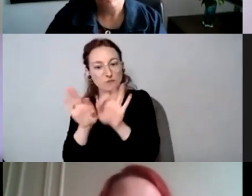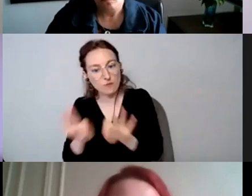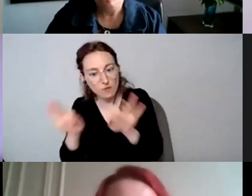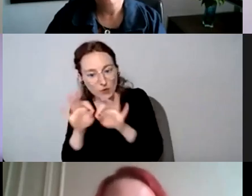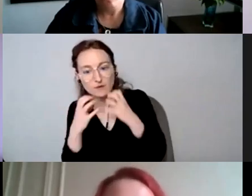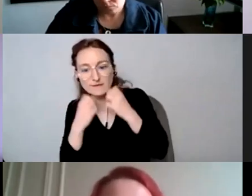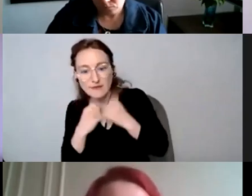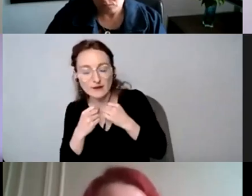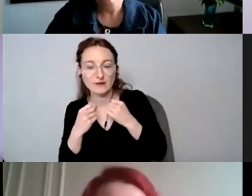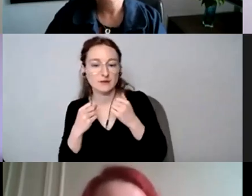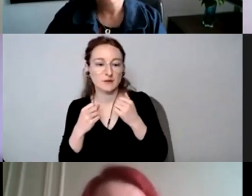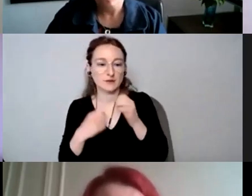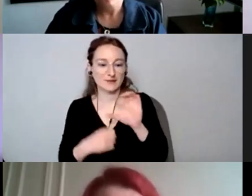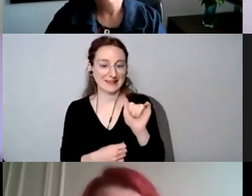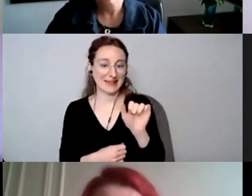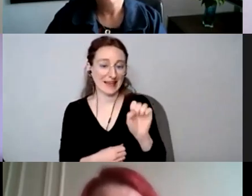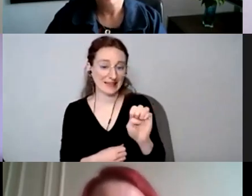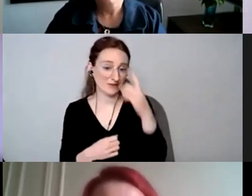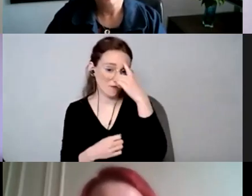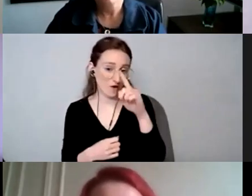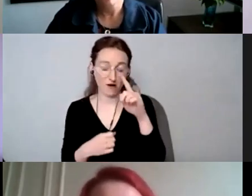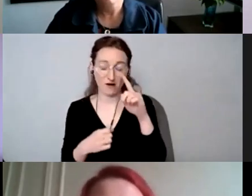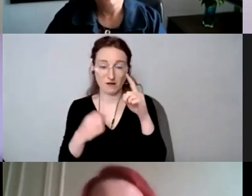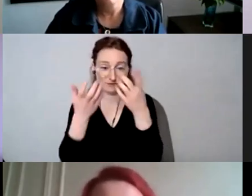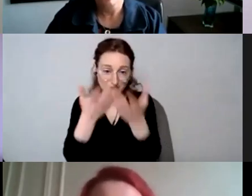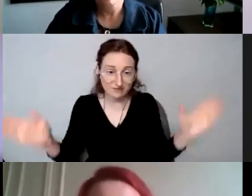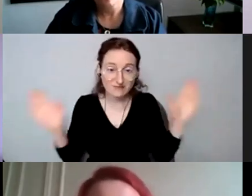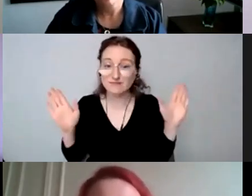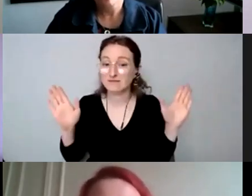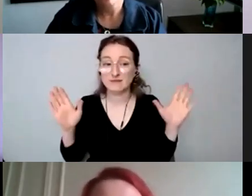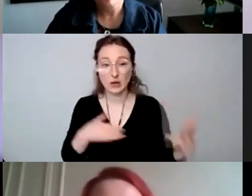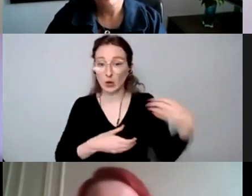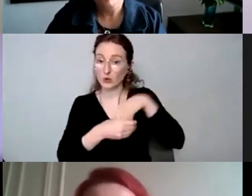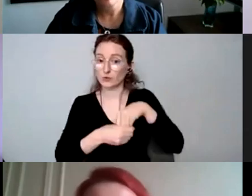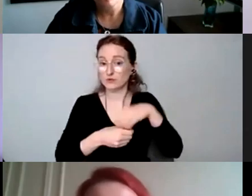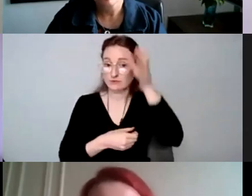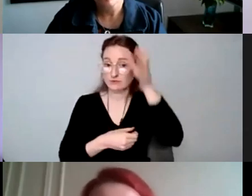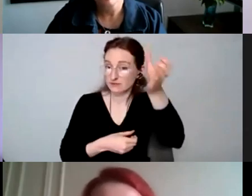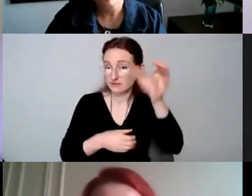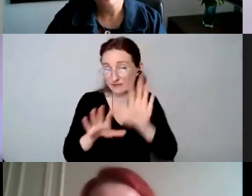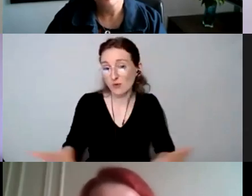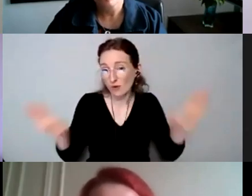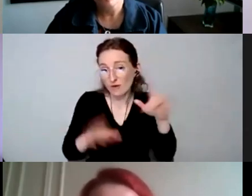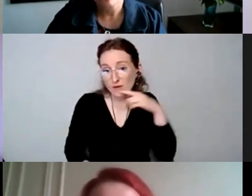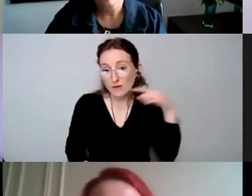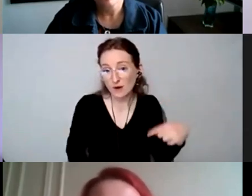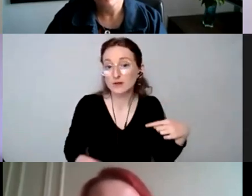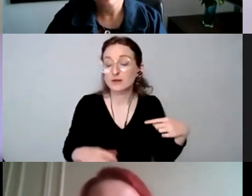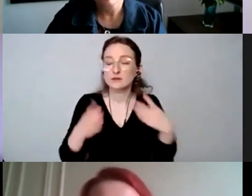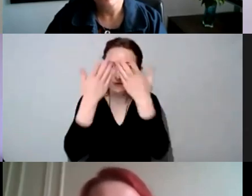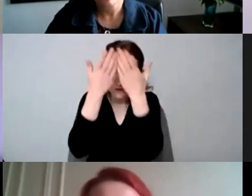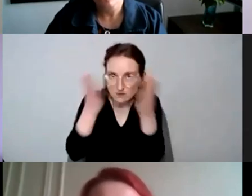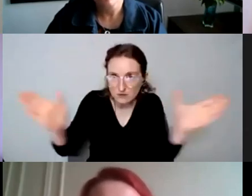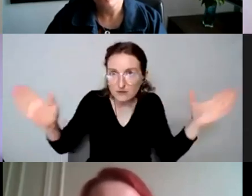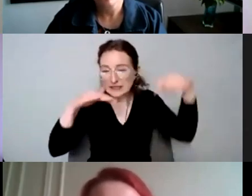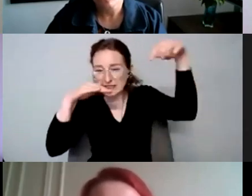for the whole business of inclusion in Russia, right? And kind of widening and deepening the sense of inclusion